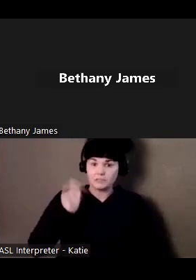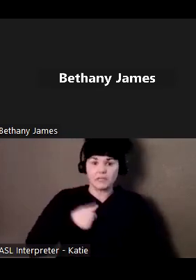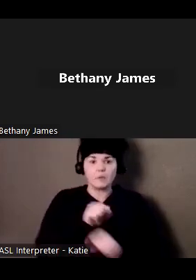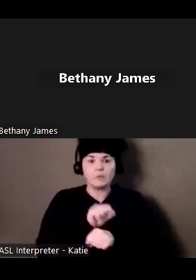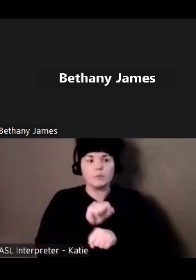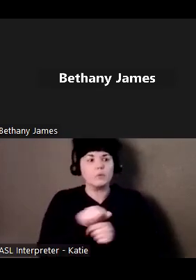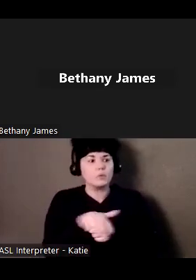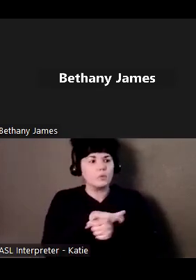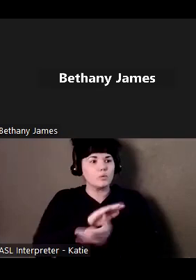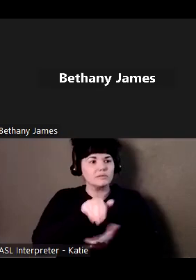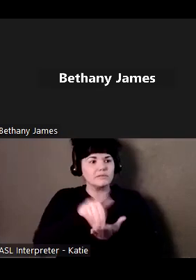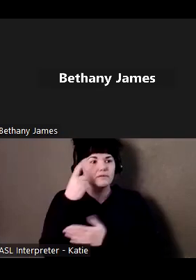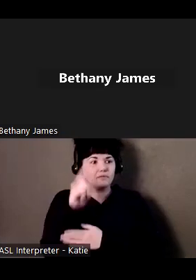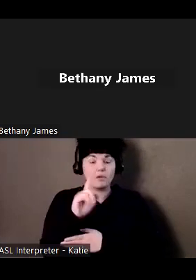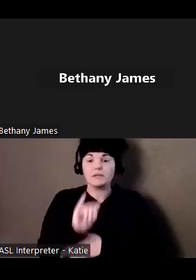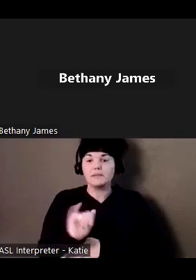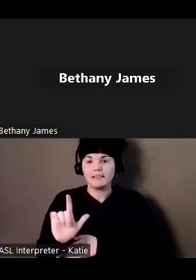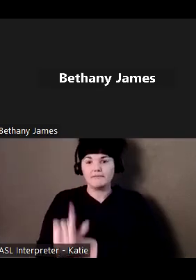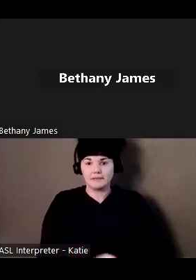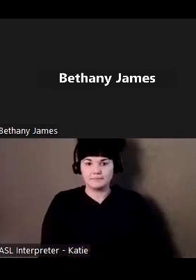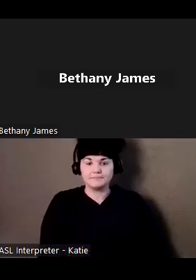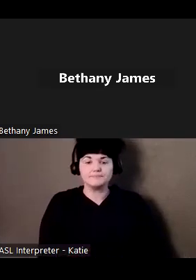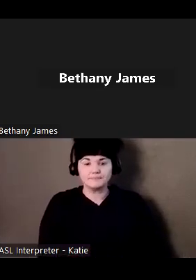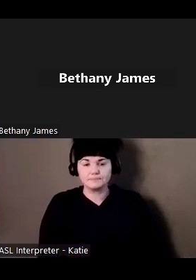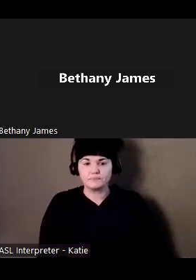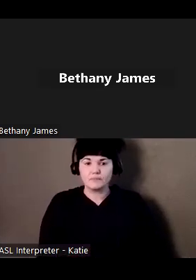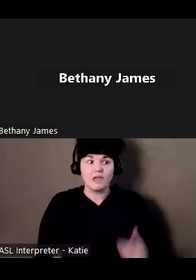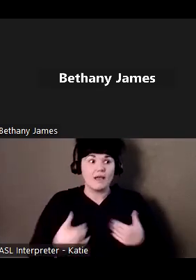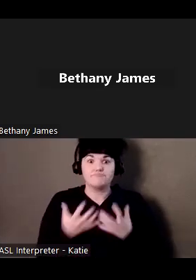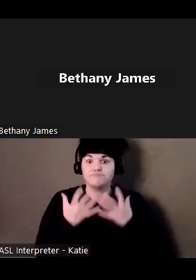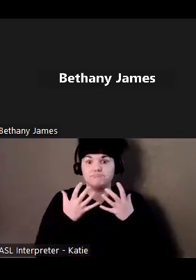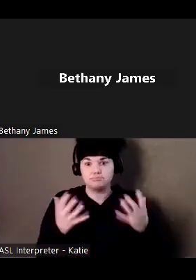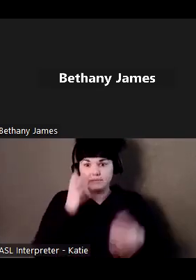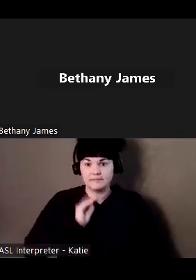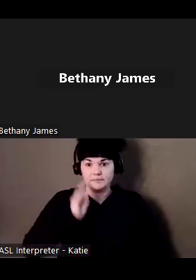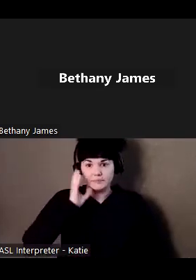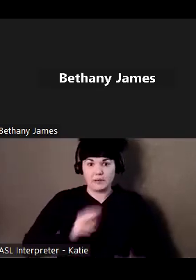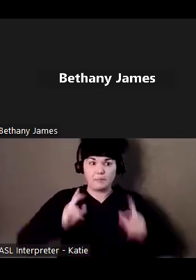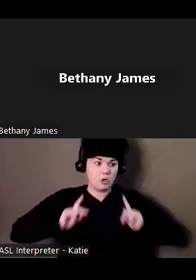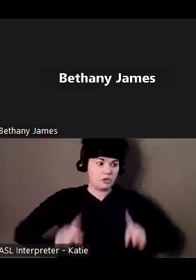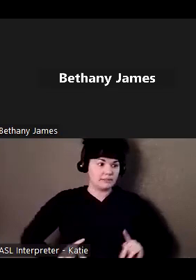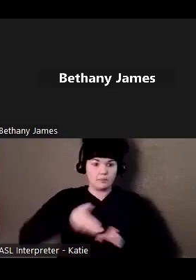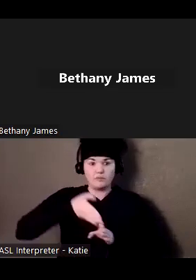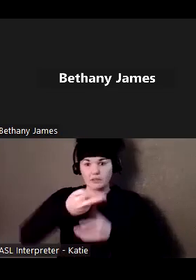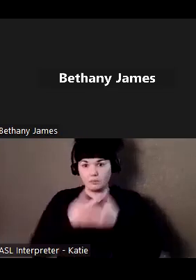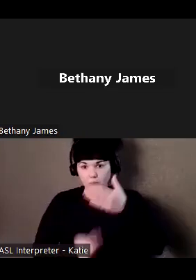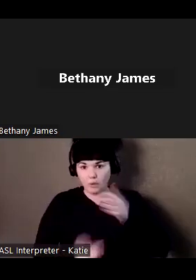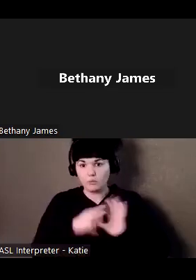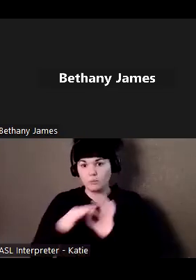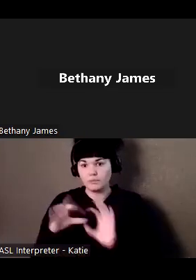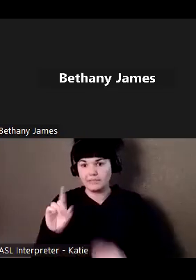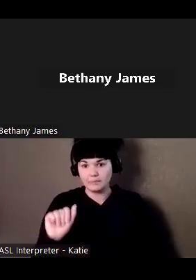at local centers for independent living and have had a lot of experience both personally and professionally with